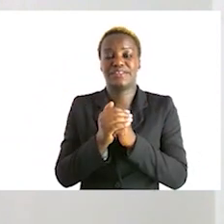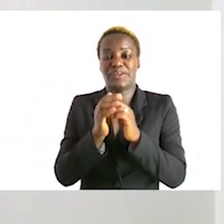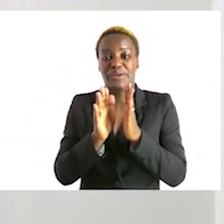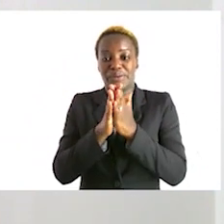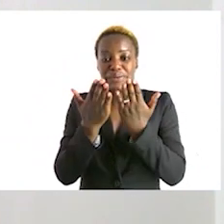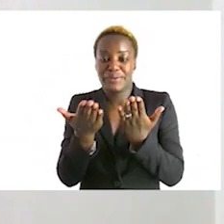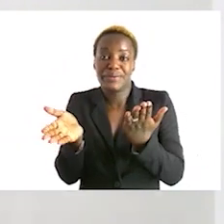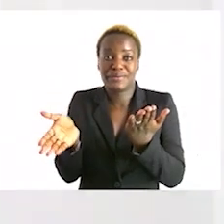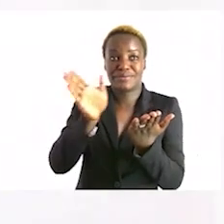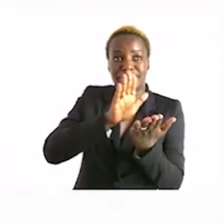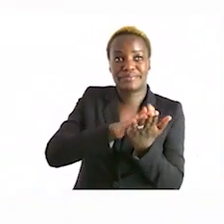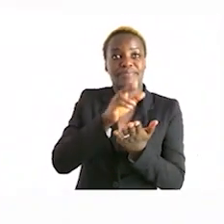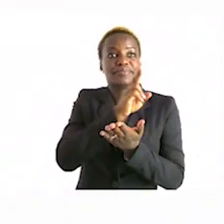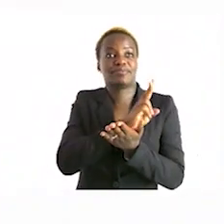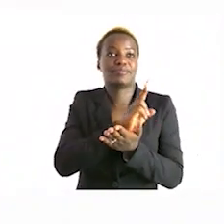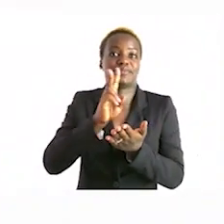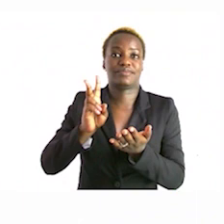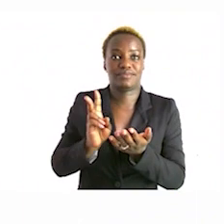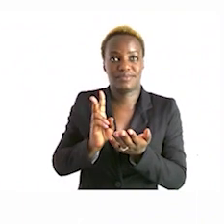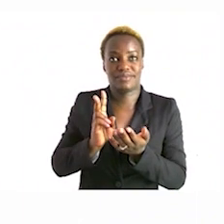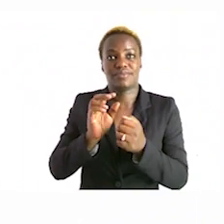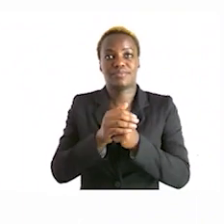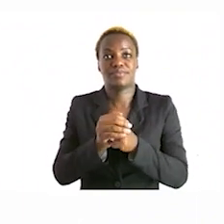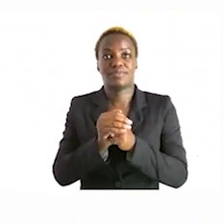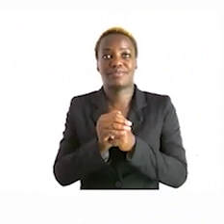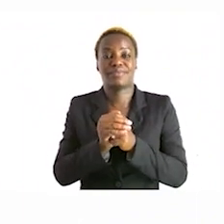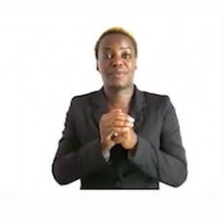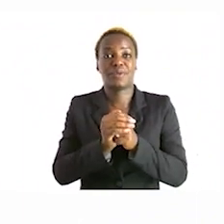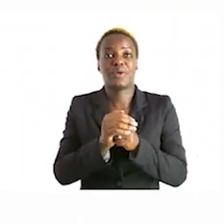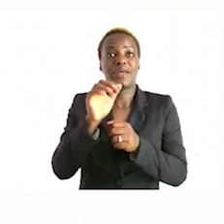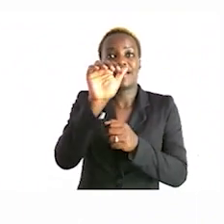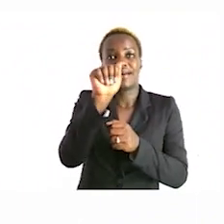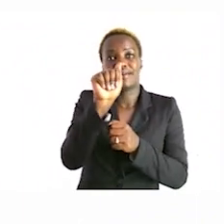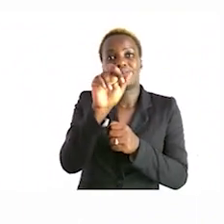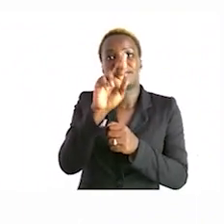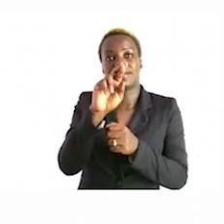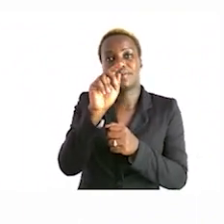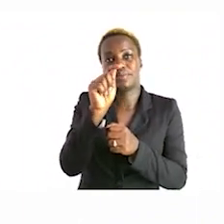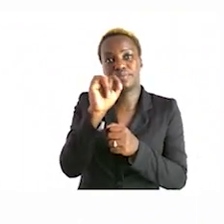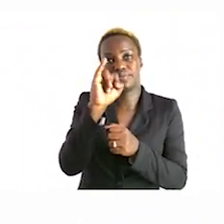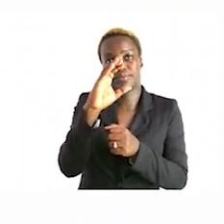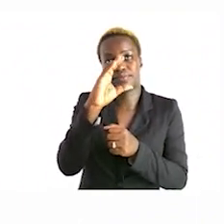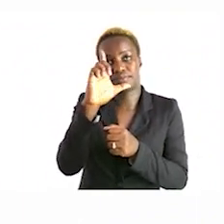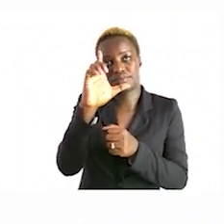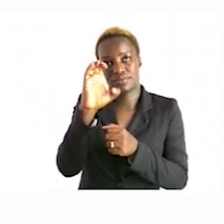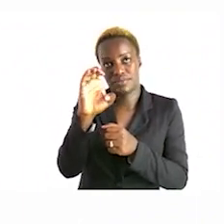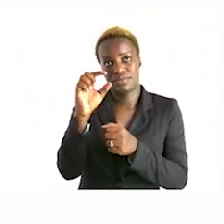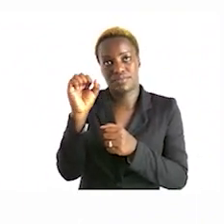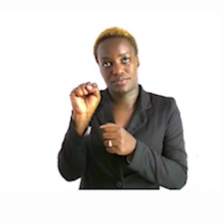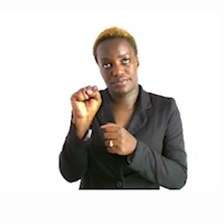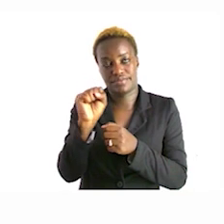page 22. We will talk about the articles on grade 2 level. What